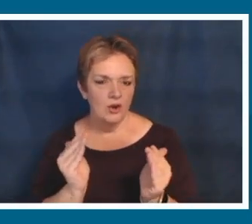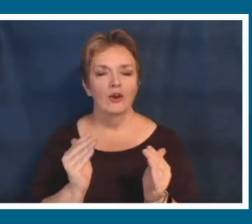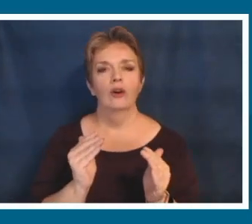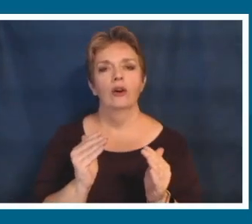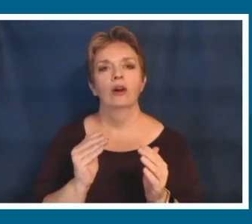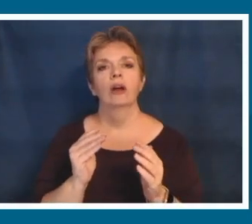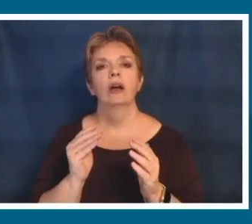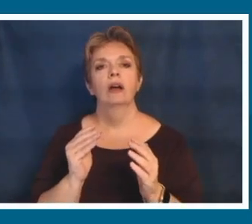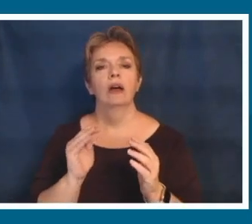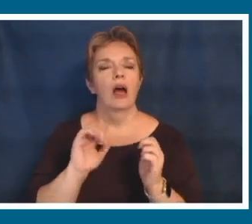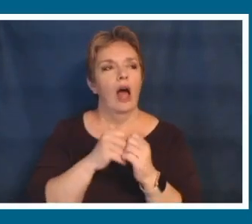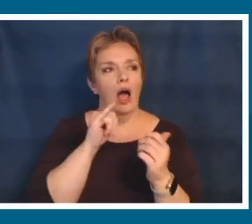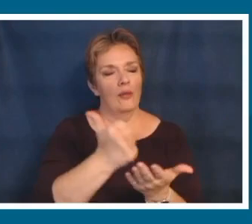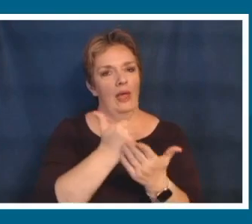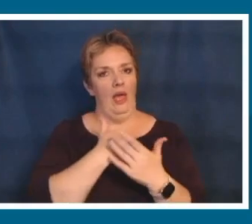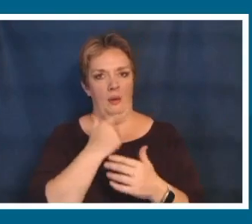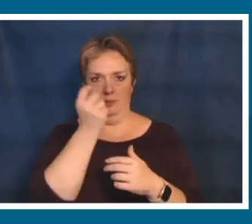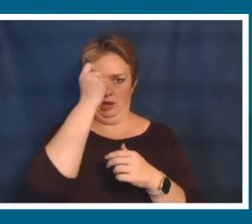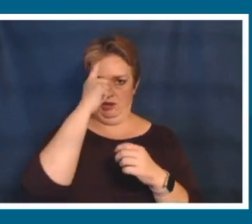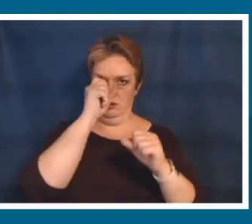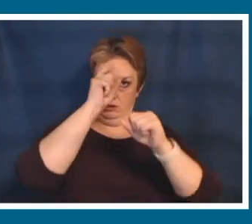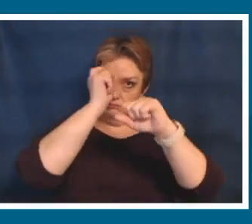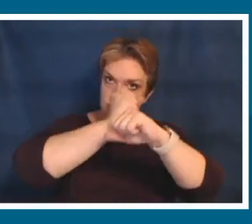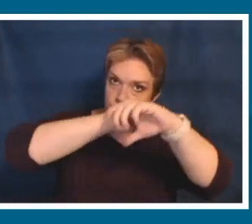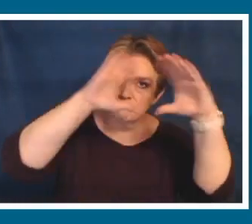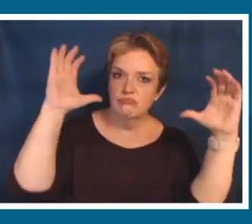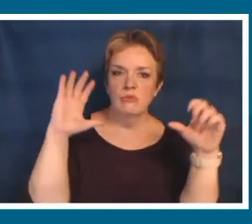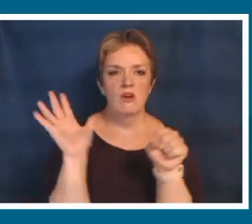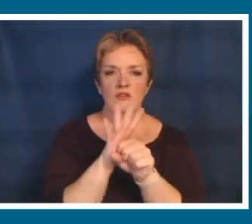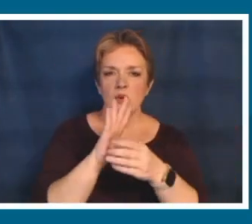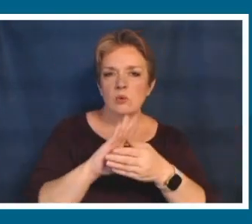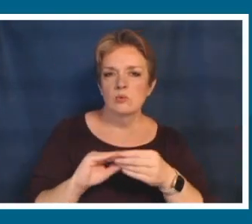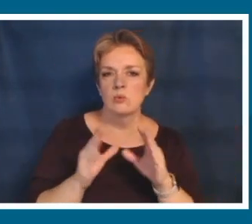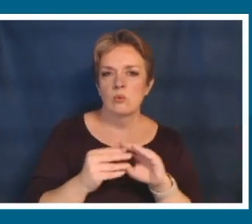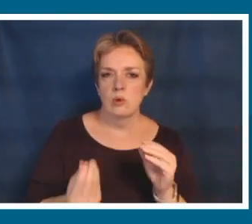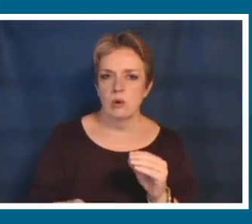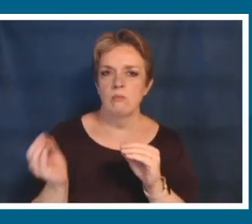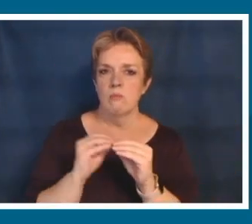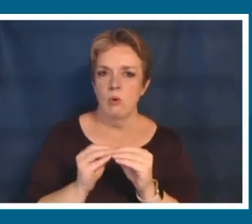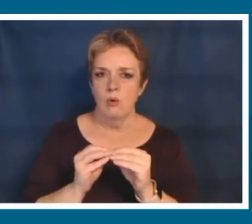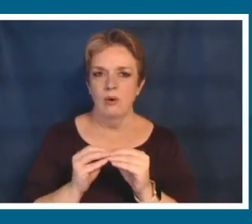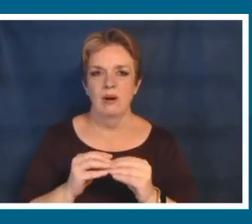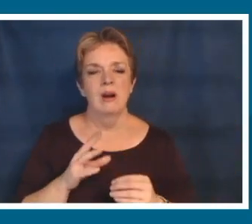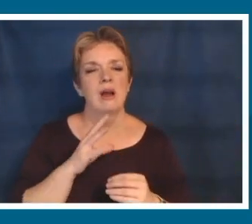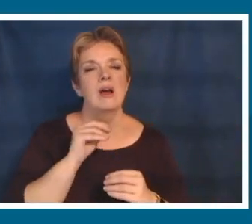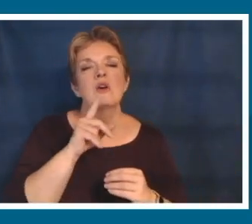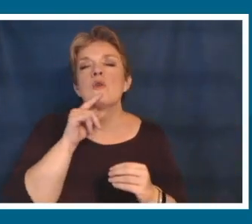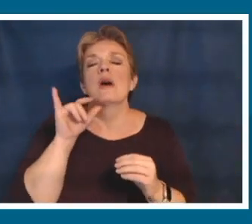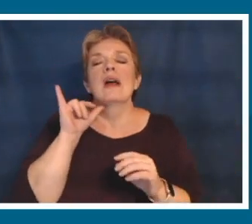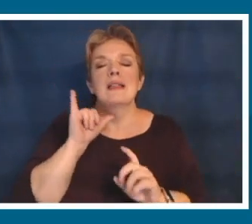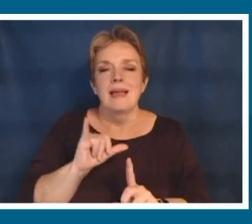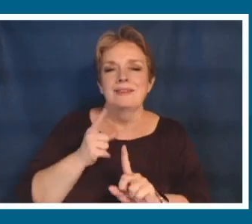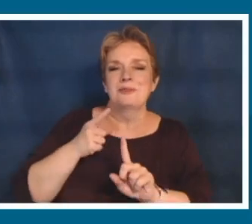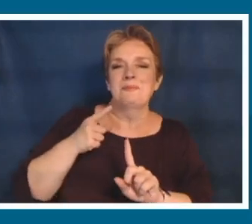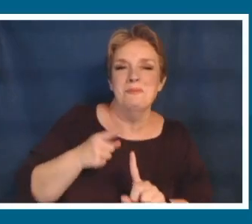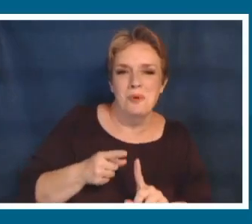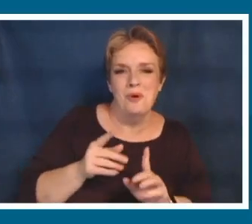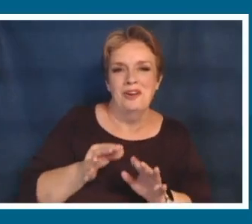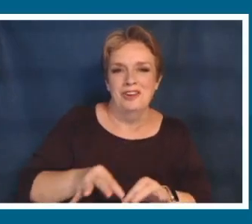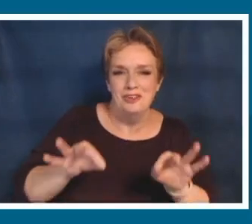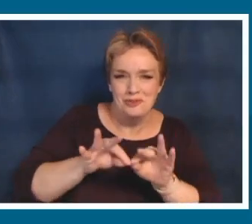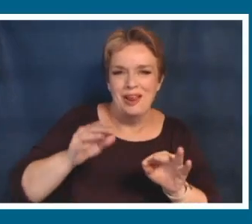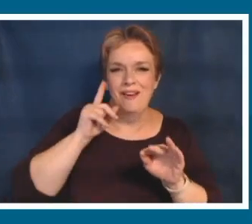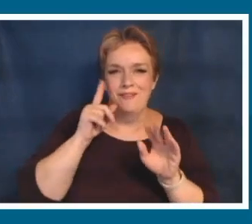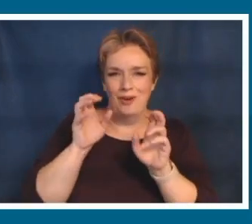know before? And, you know, like the criticality of just education in general is like, why am I hearing this for the